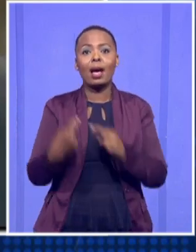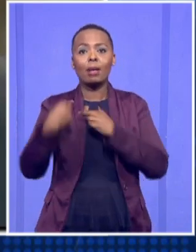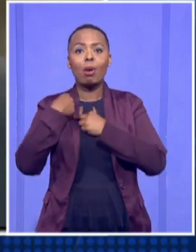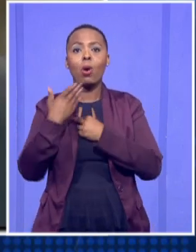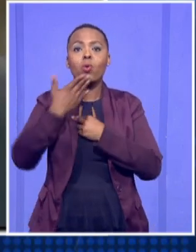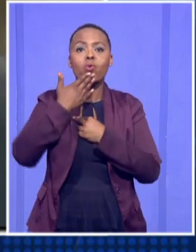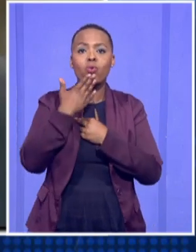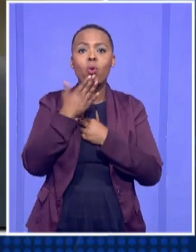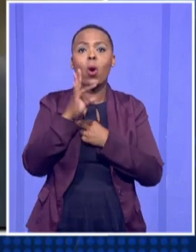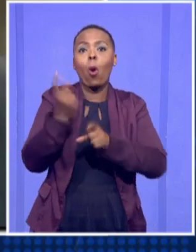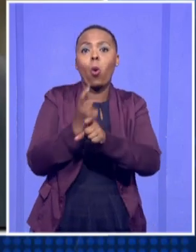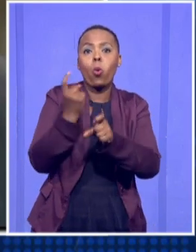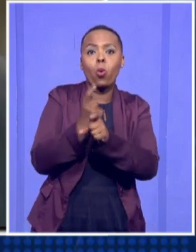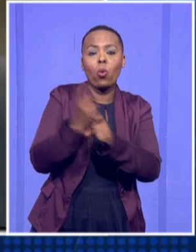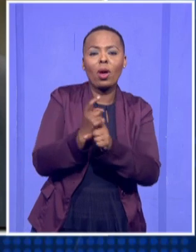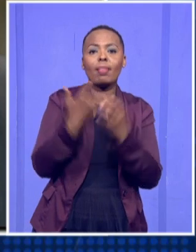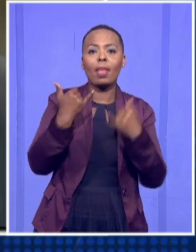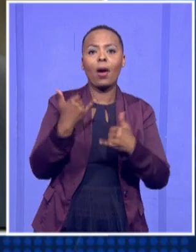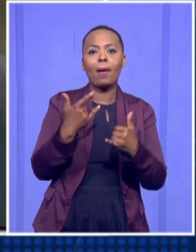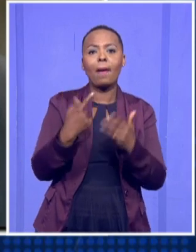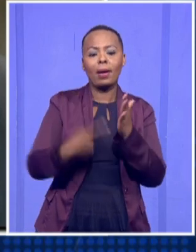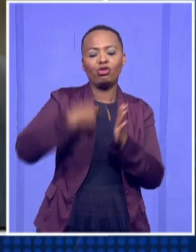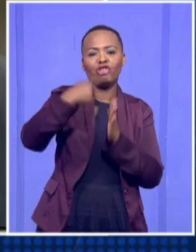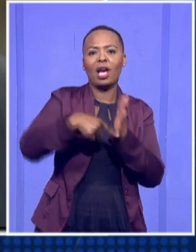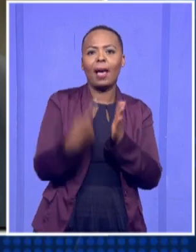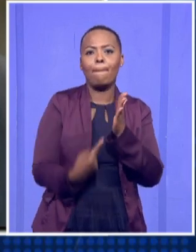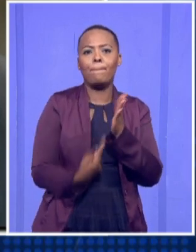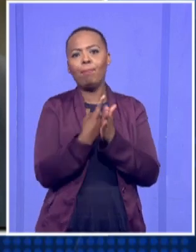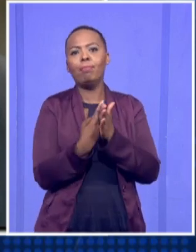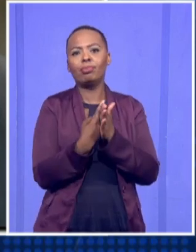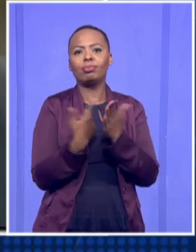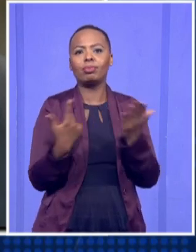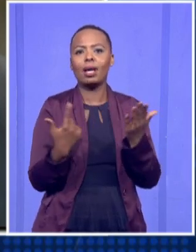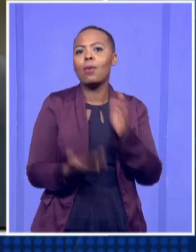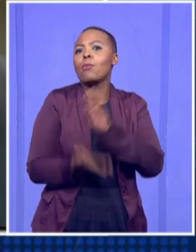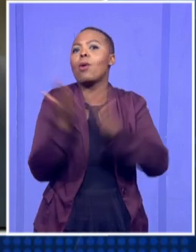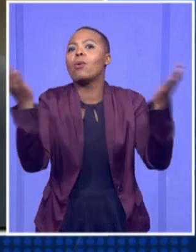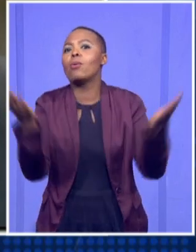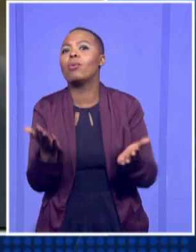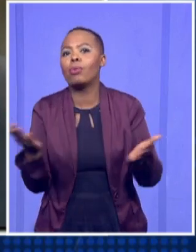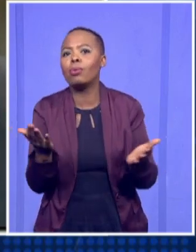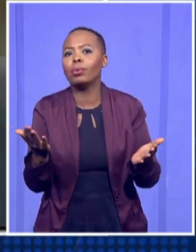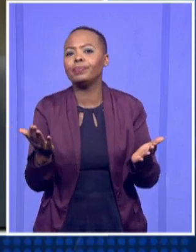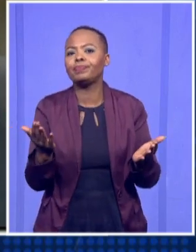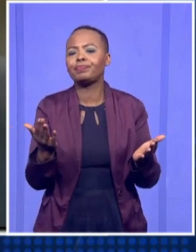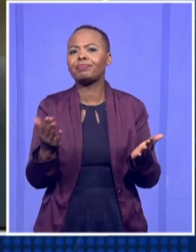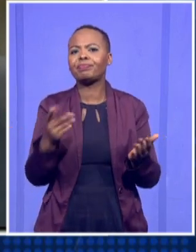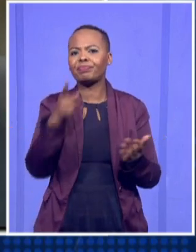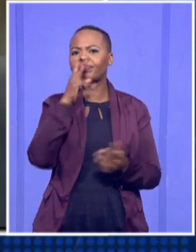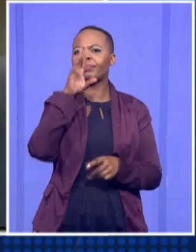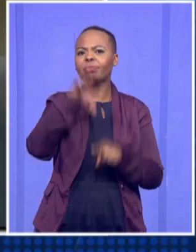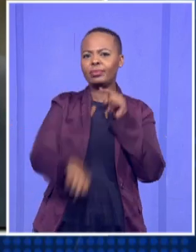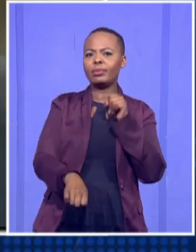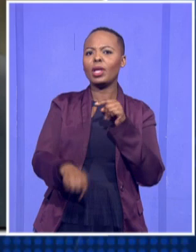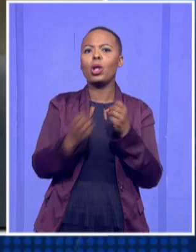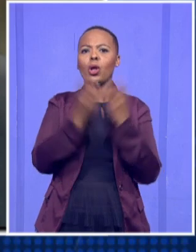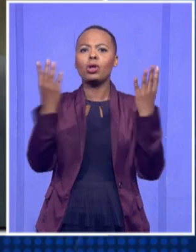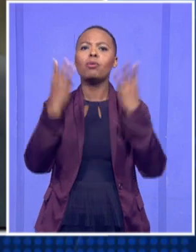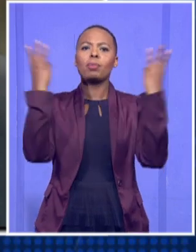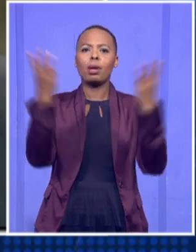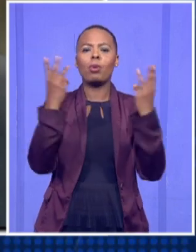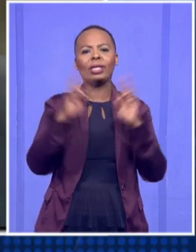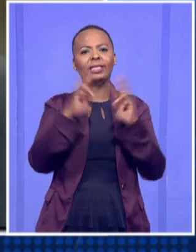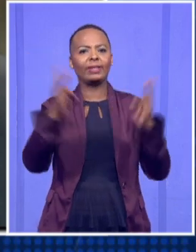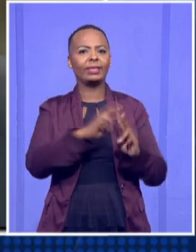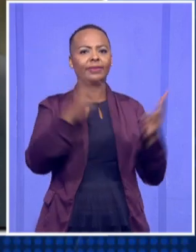every single time my tire is damaged? Where do I go? It sounds like a lot of people with different